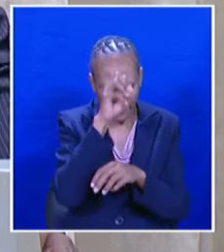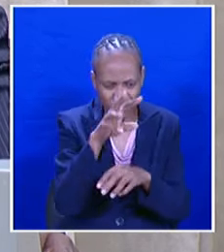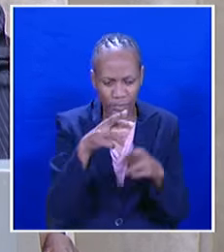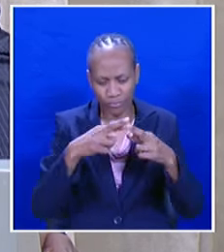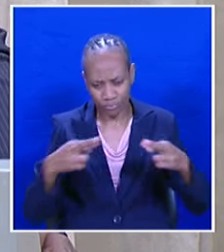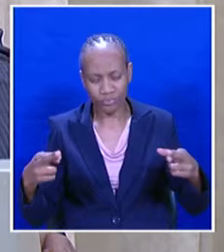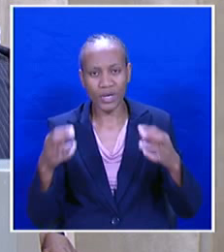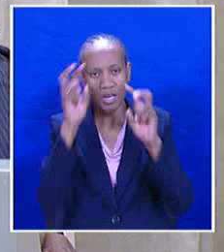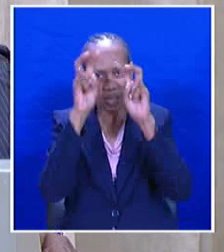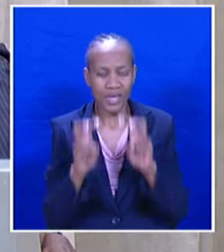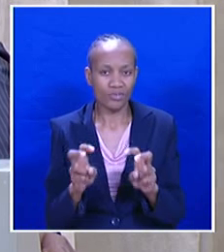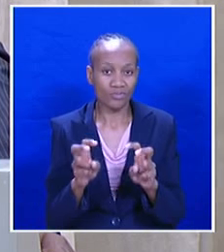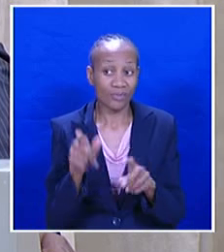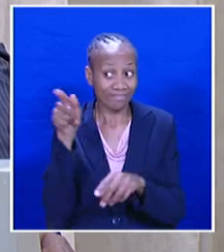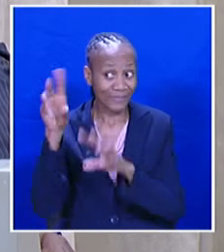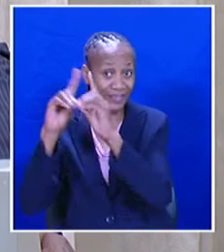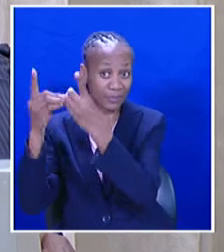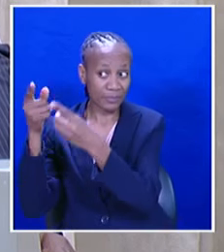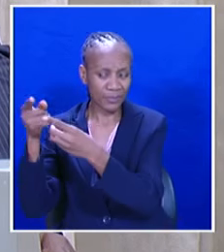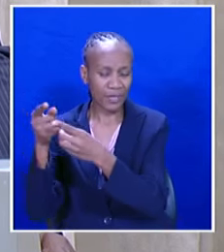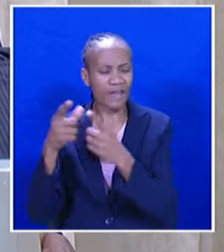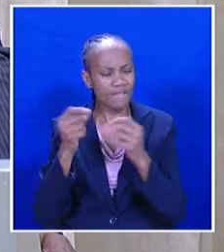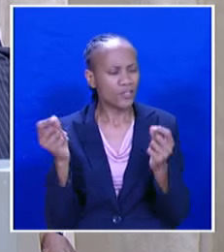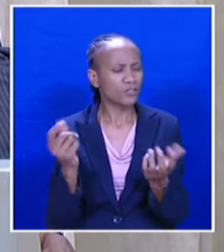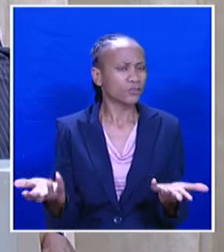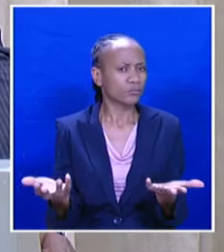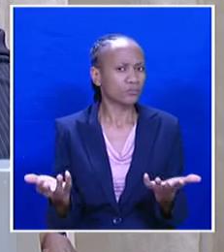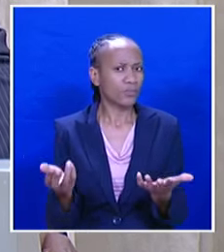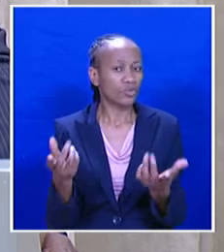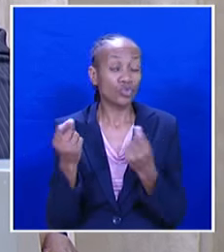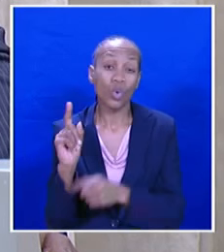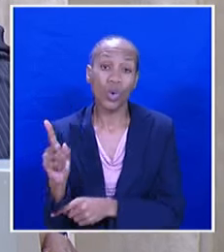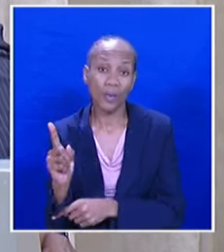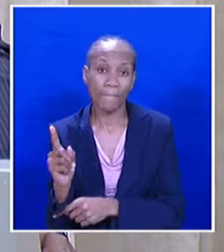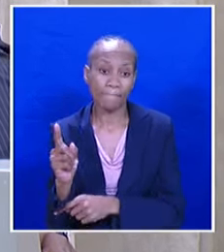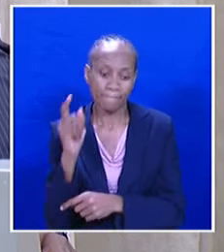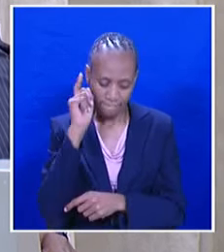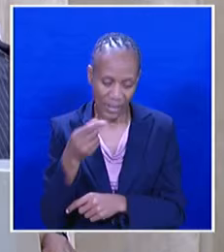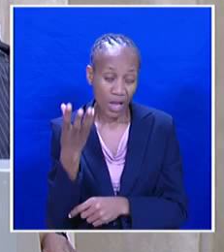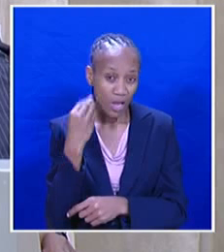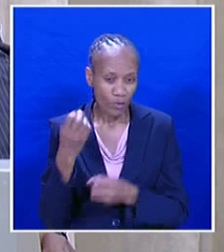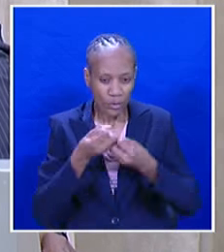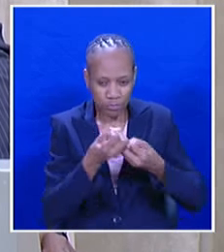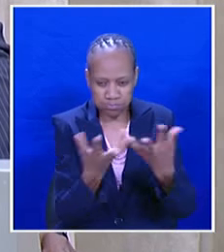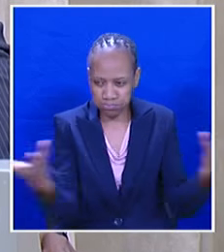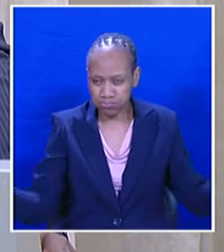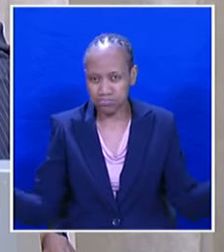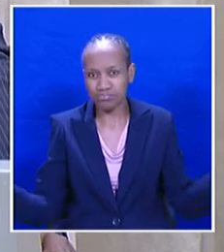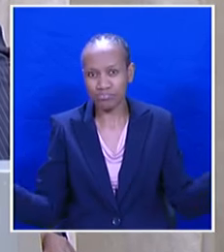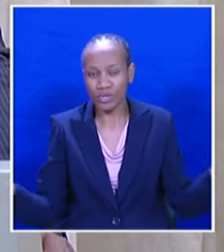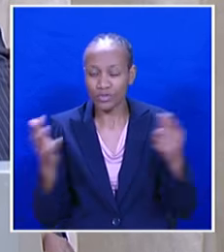been requested to disaggregate this information so that the work done by the energy